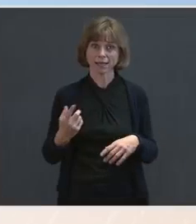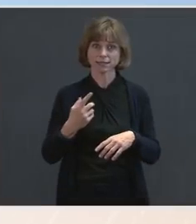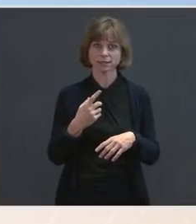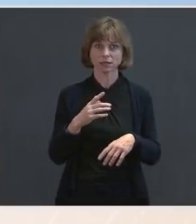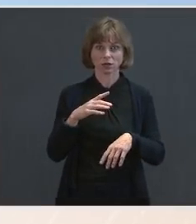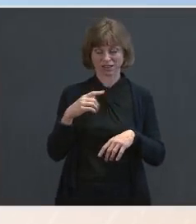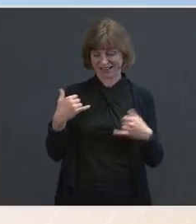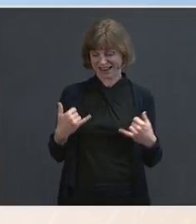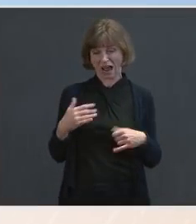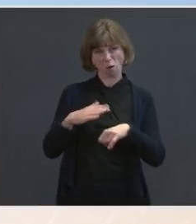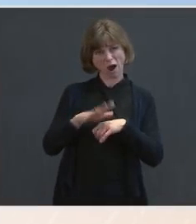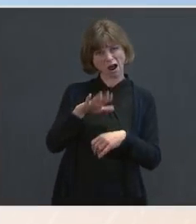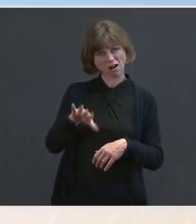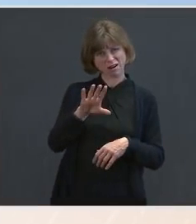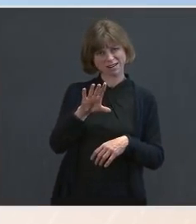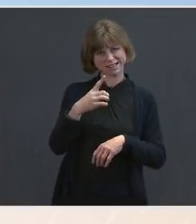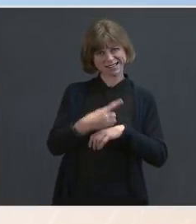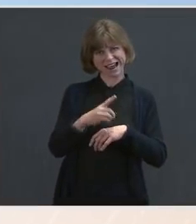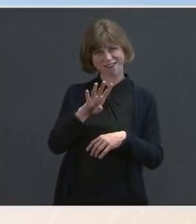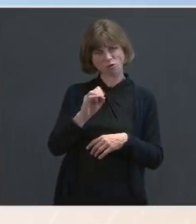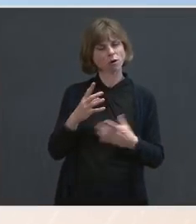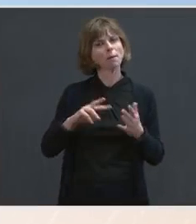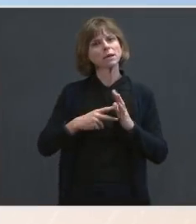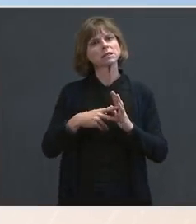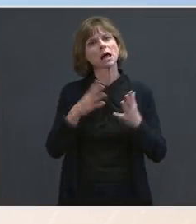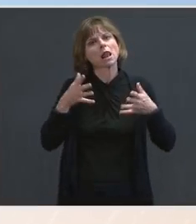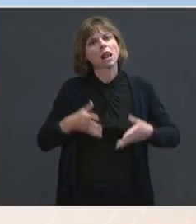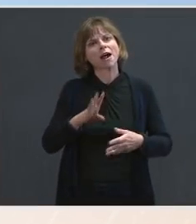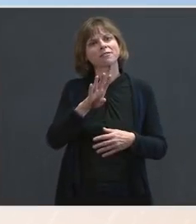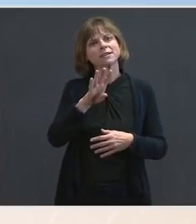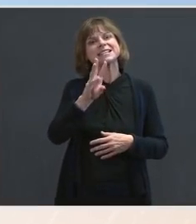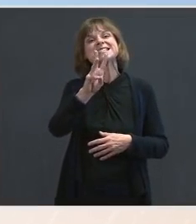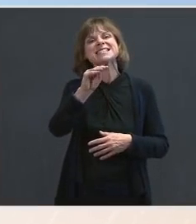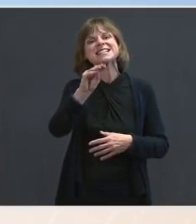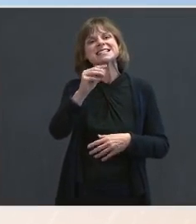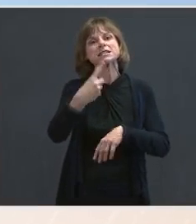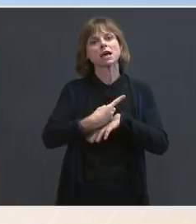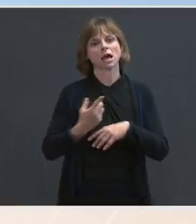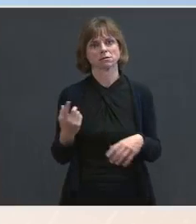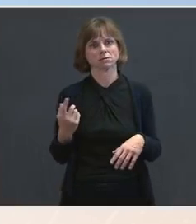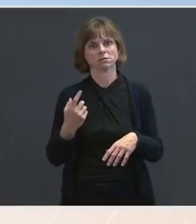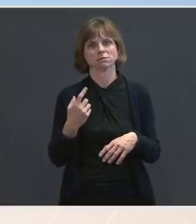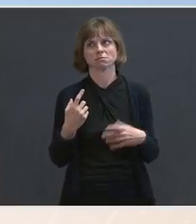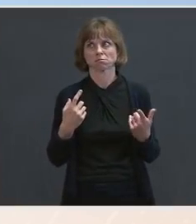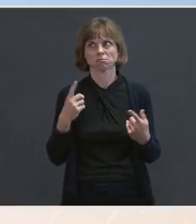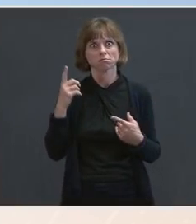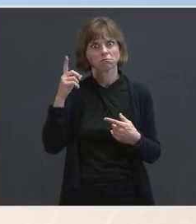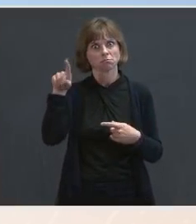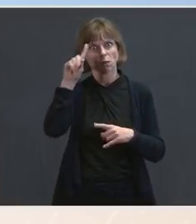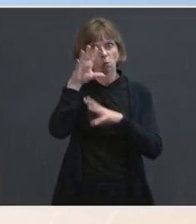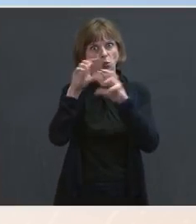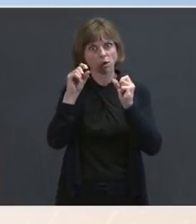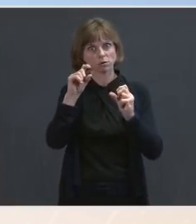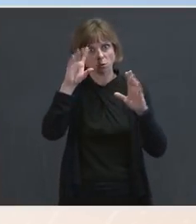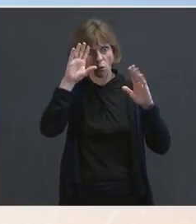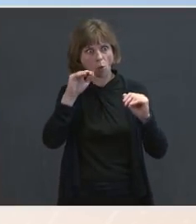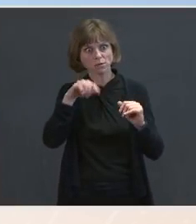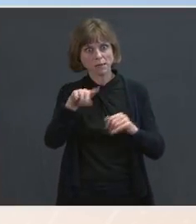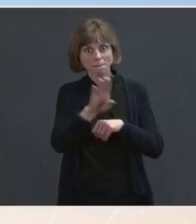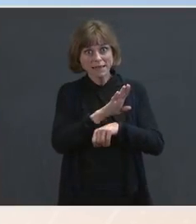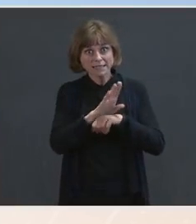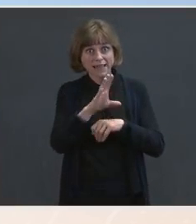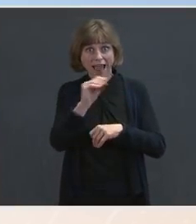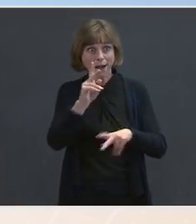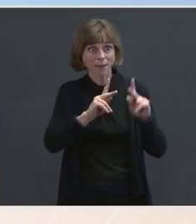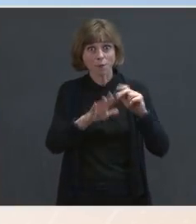Are we at day 40? Around there. 60 more days. That's what he's asking, and he's certainly hopeful that businesses and people across the country will continue to do that. Has